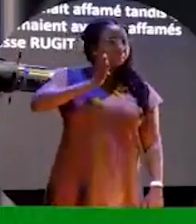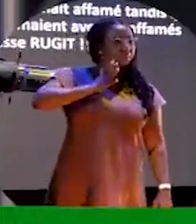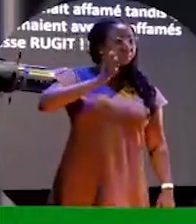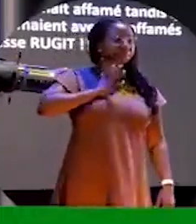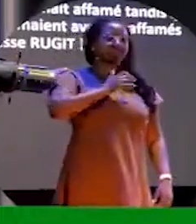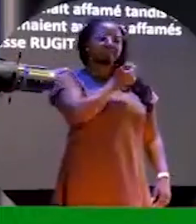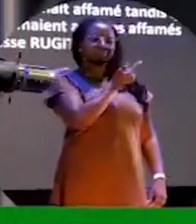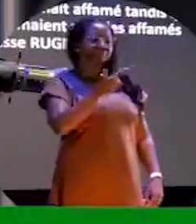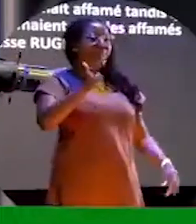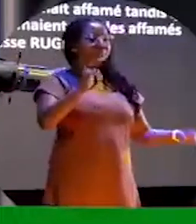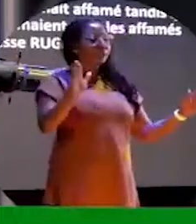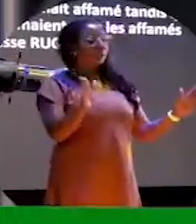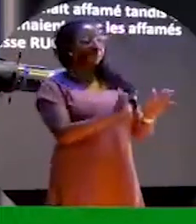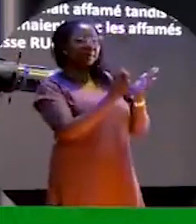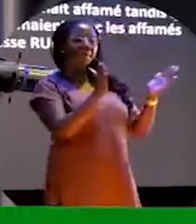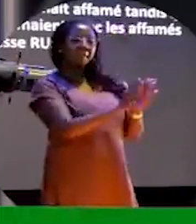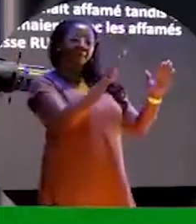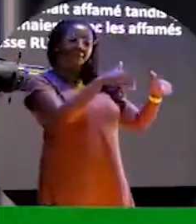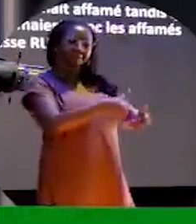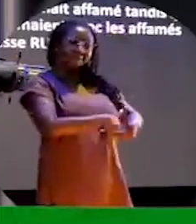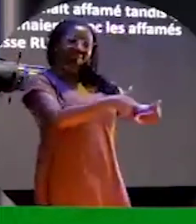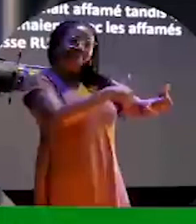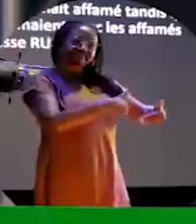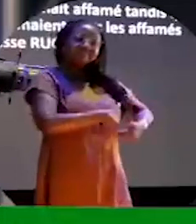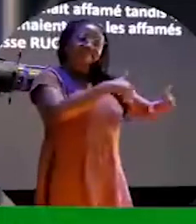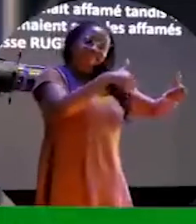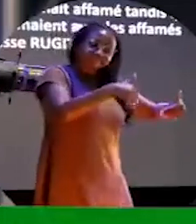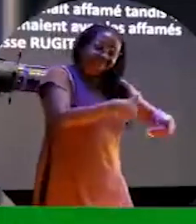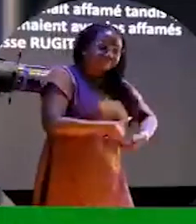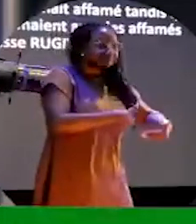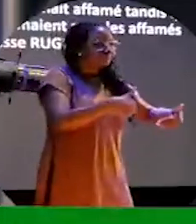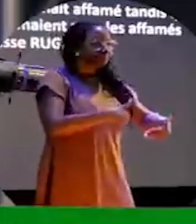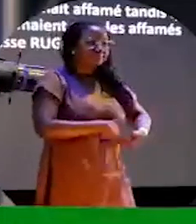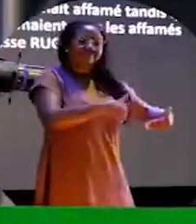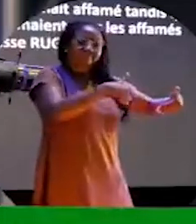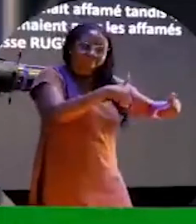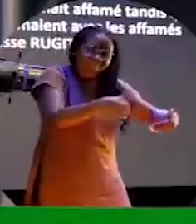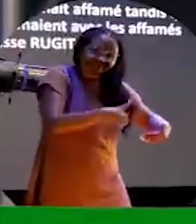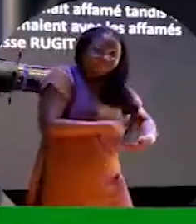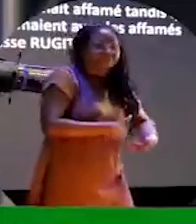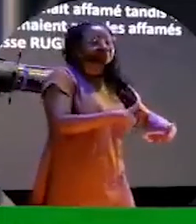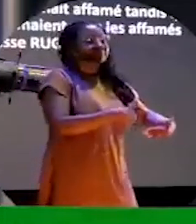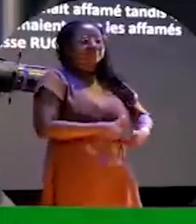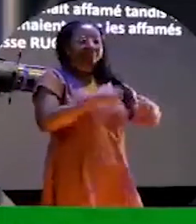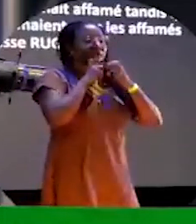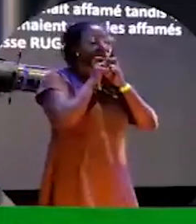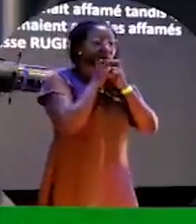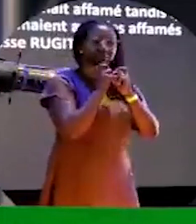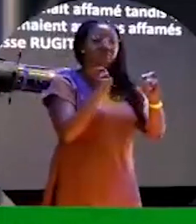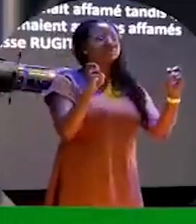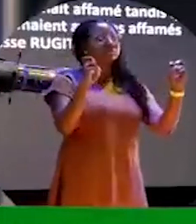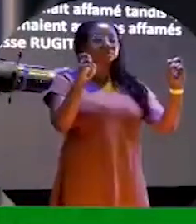the richest countries slept with the hungry, and the drought